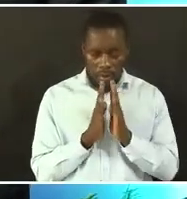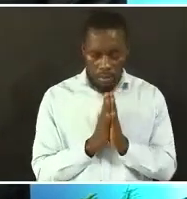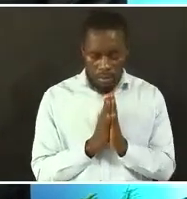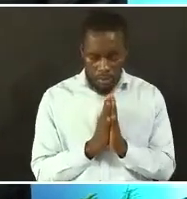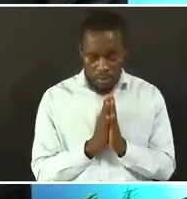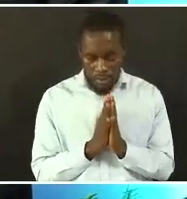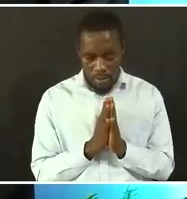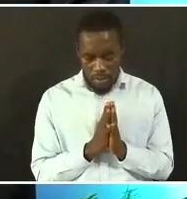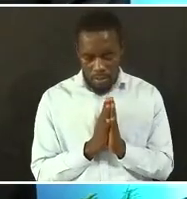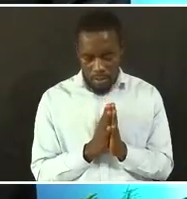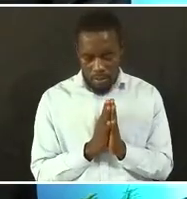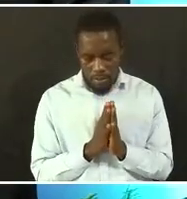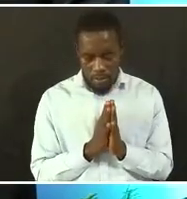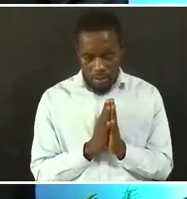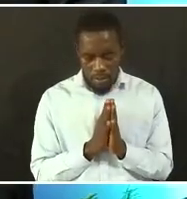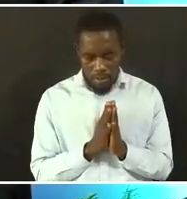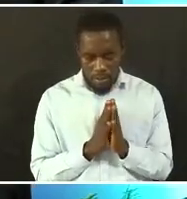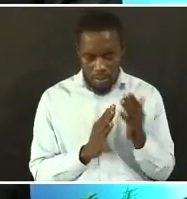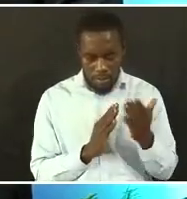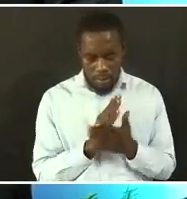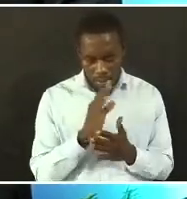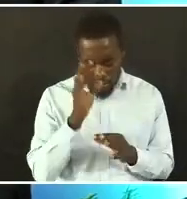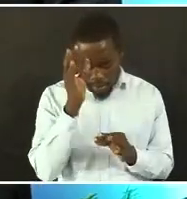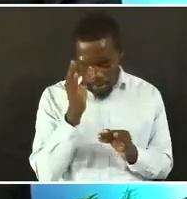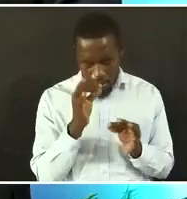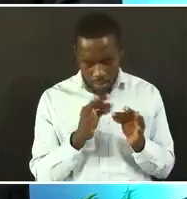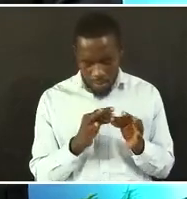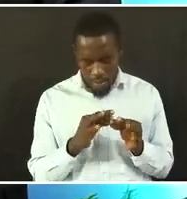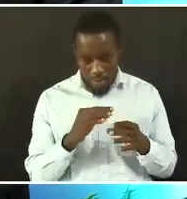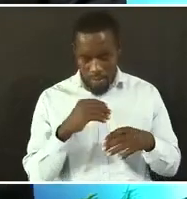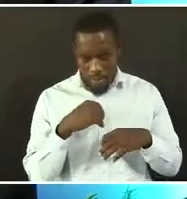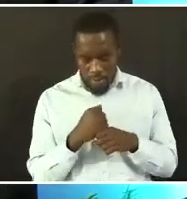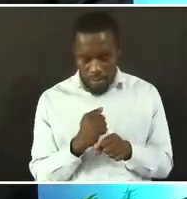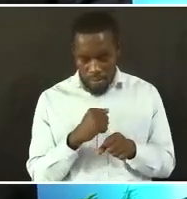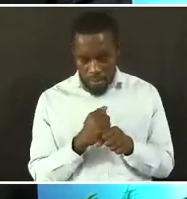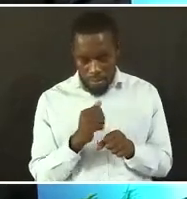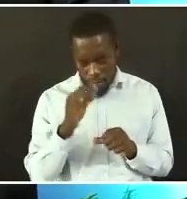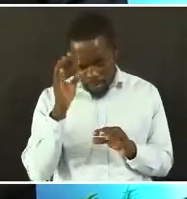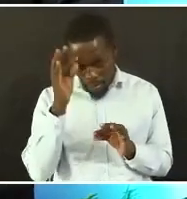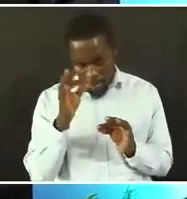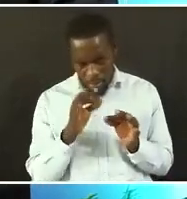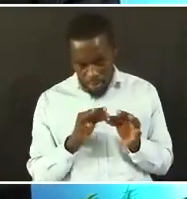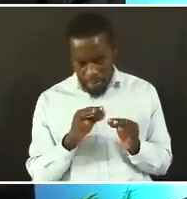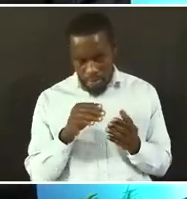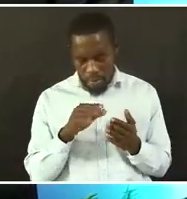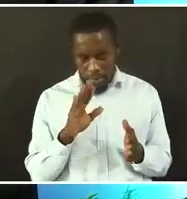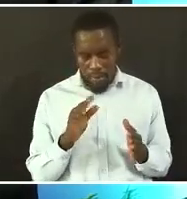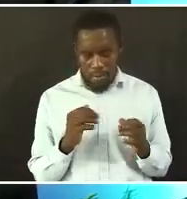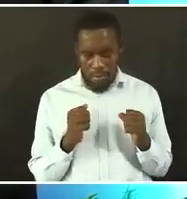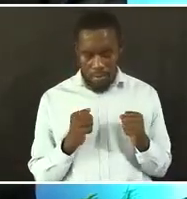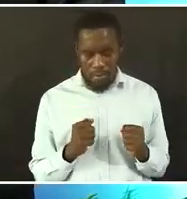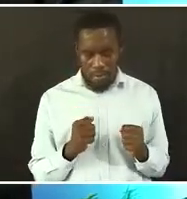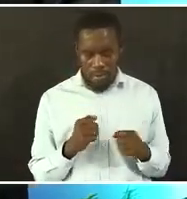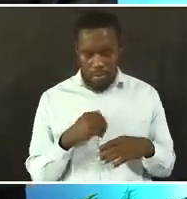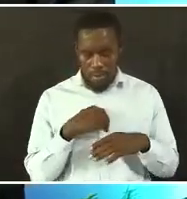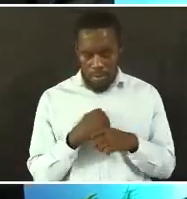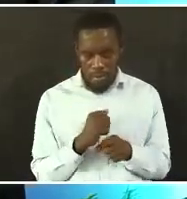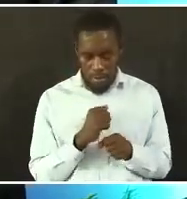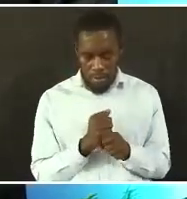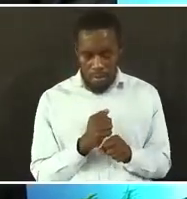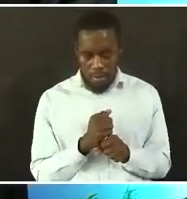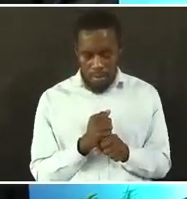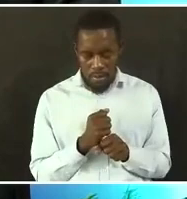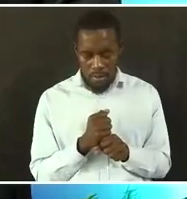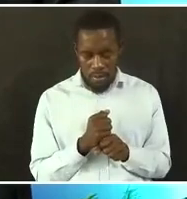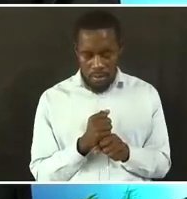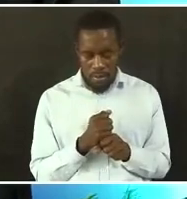somebody. Now, God, please strengthen that faith, strengthen that resolve, strengthen that commitment. And